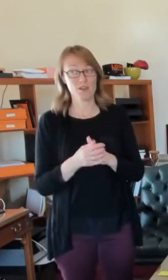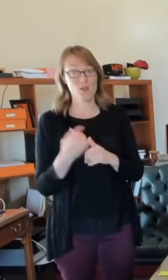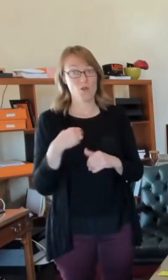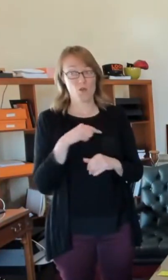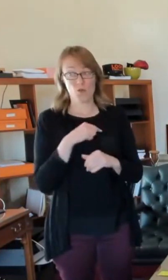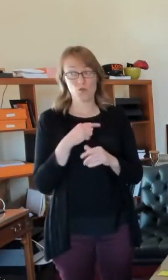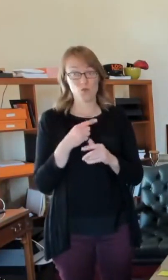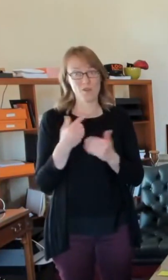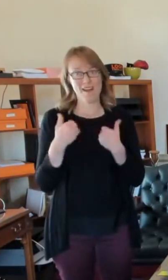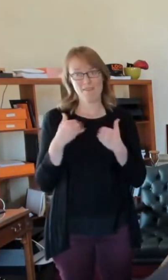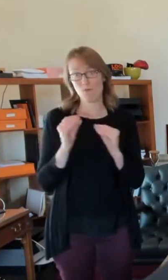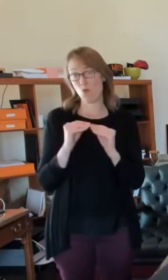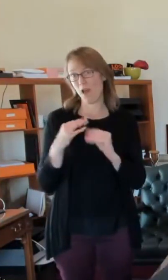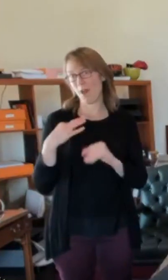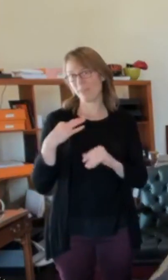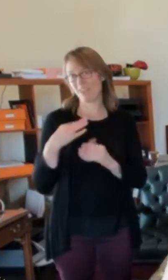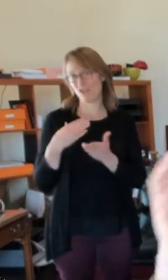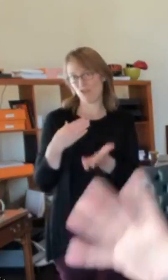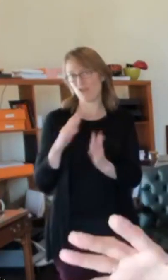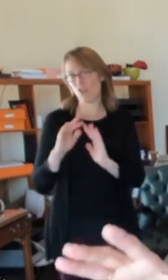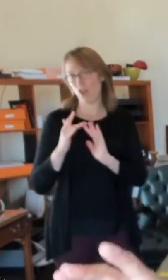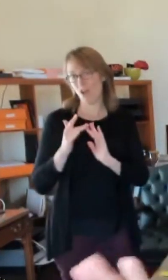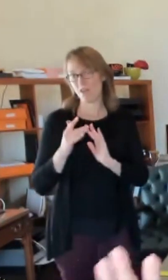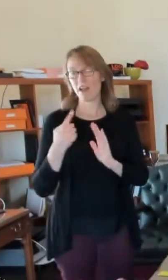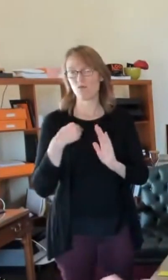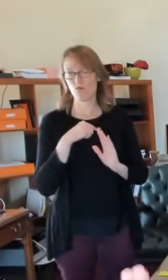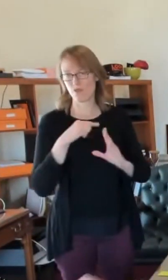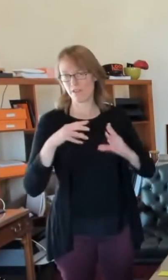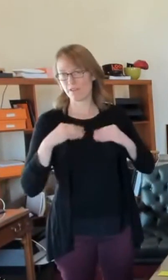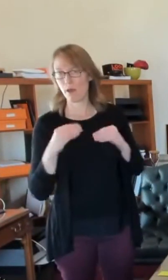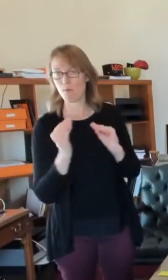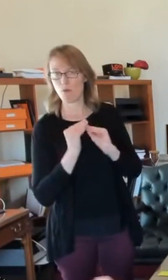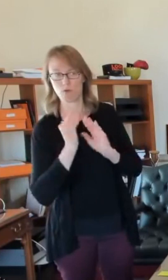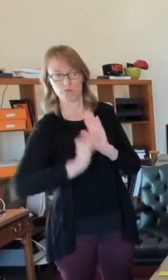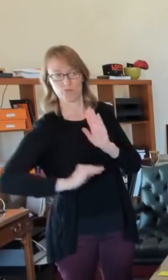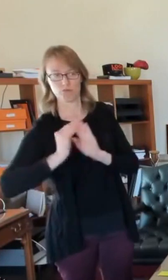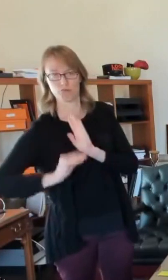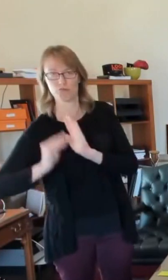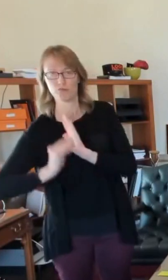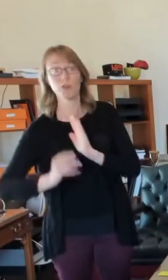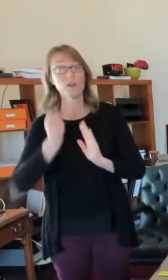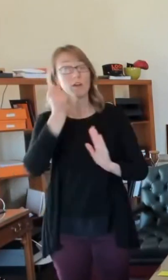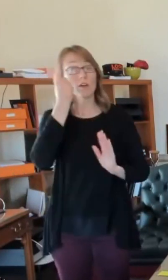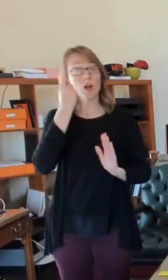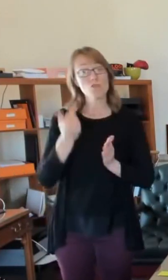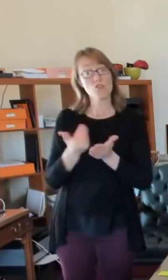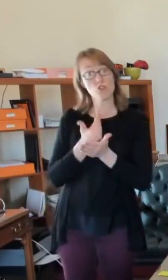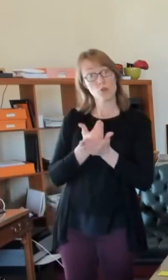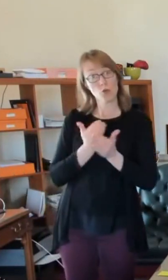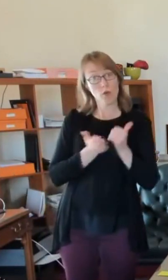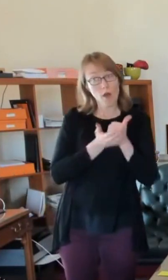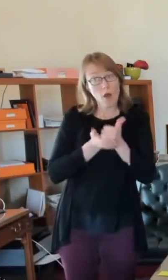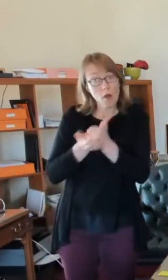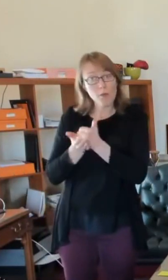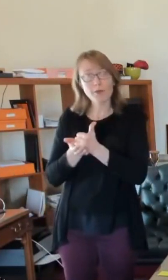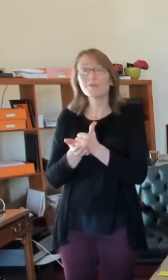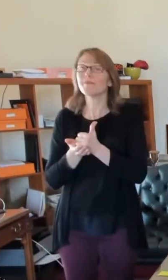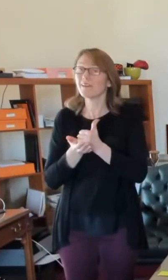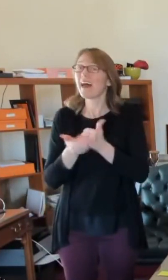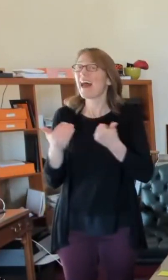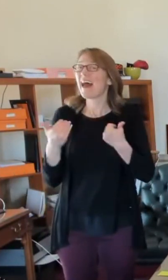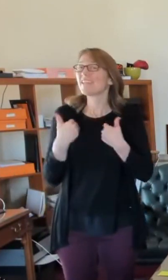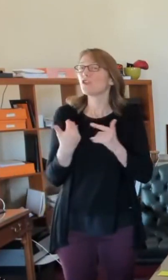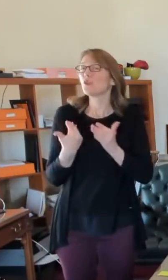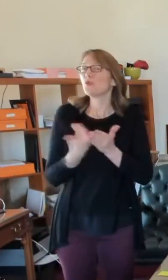as well. So the federal government put some new guidelines on the new money, and so we're